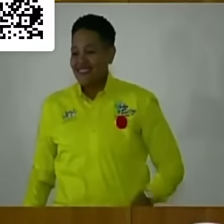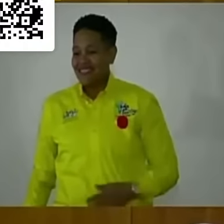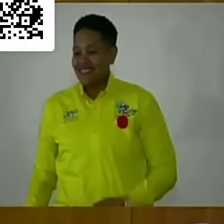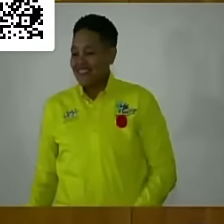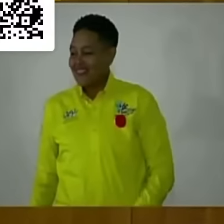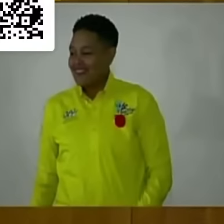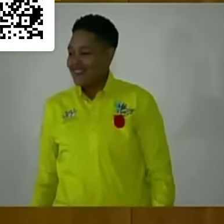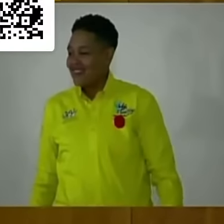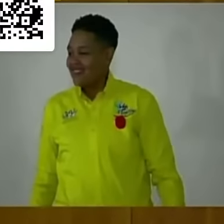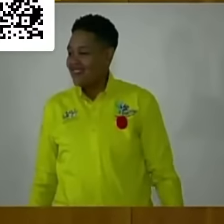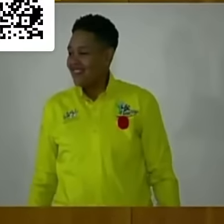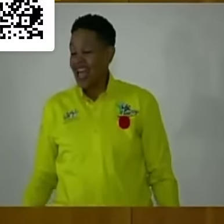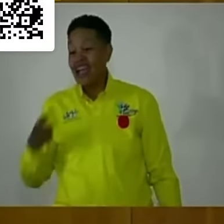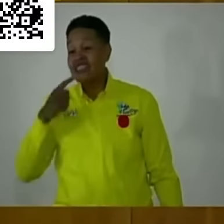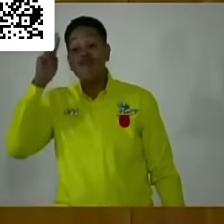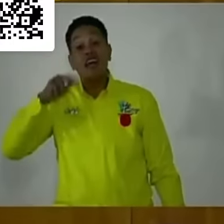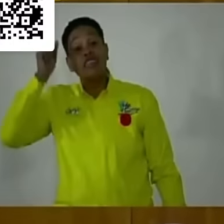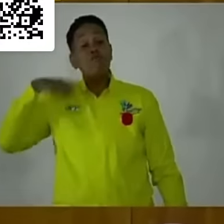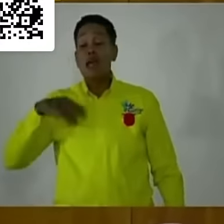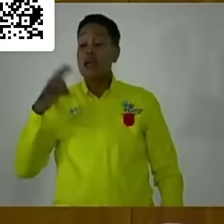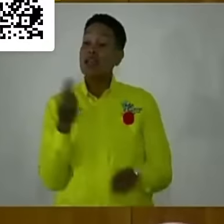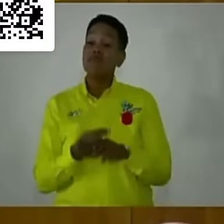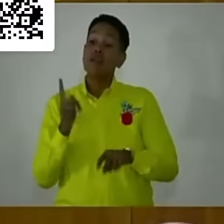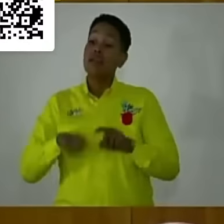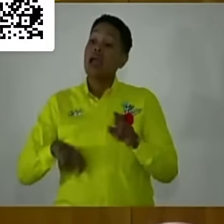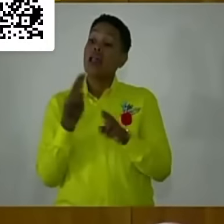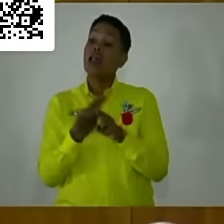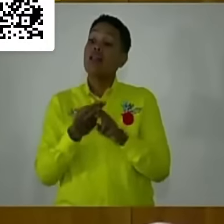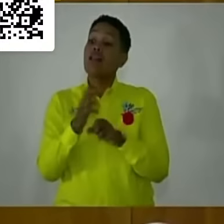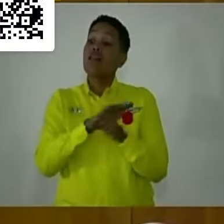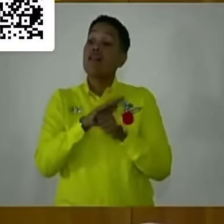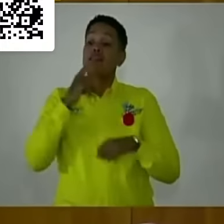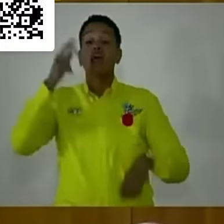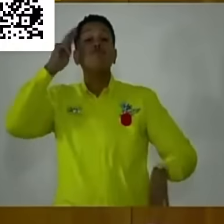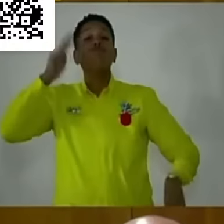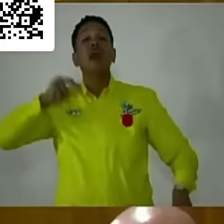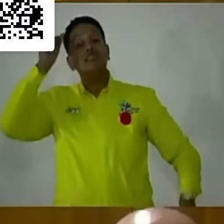I didn't call the name. You can't call my name. It was a constituent, it was a Rastaman.